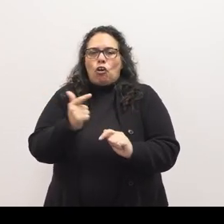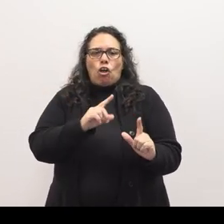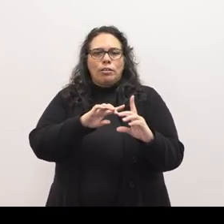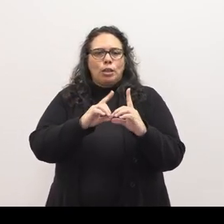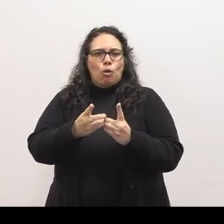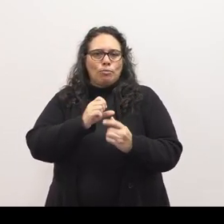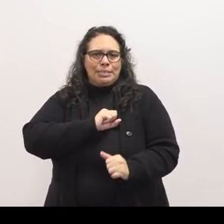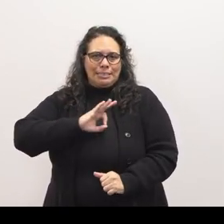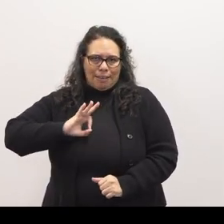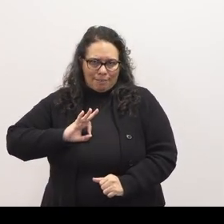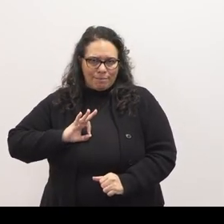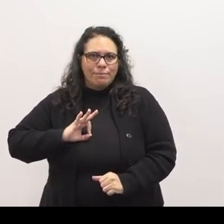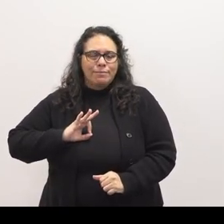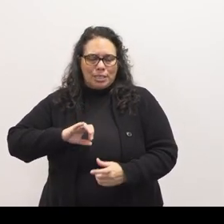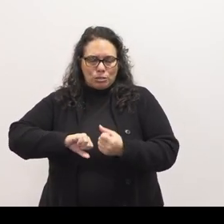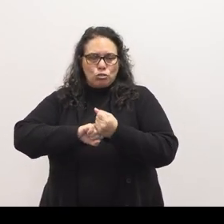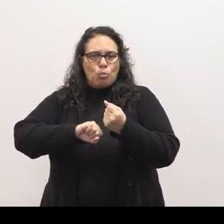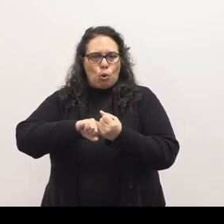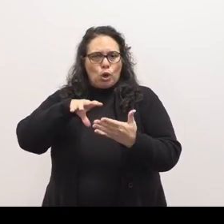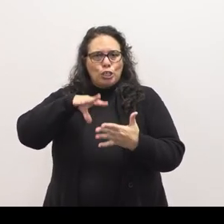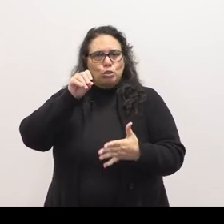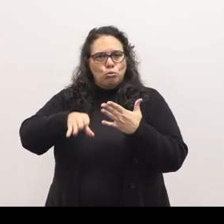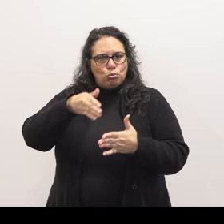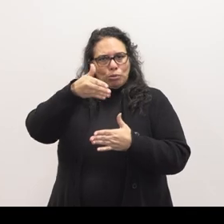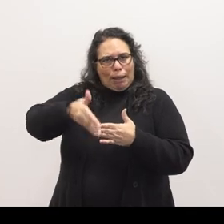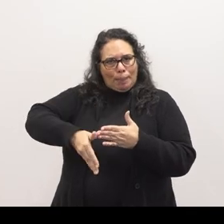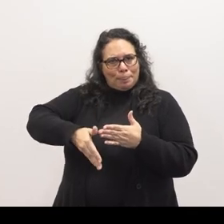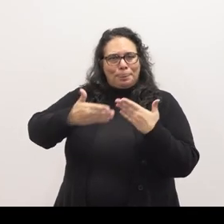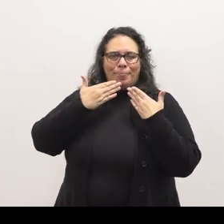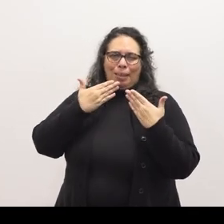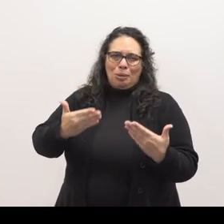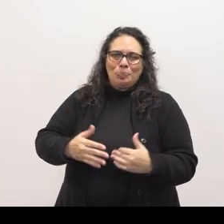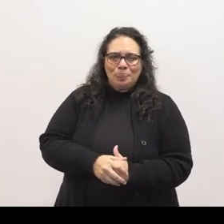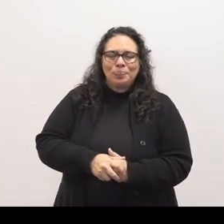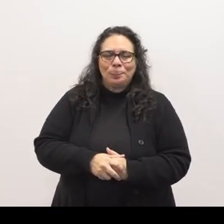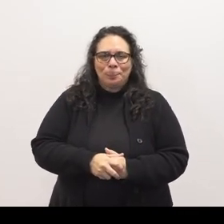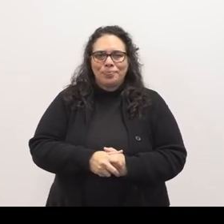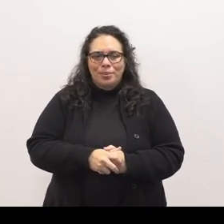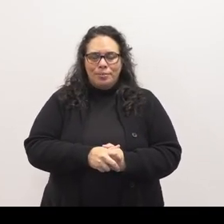and staff to support student outcomes. Thank you.